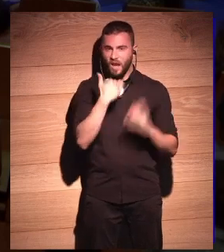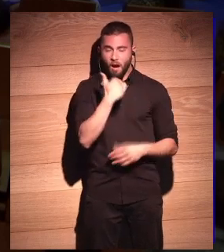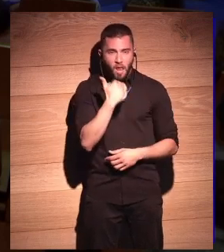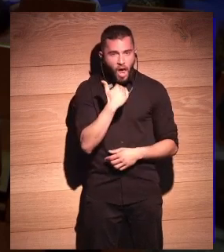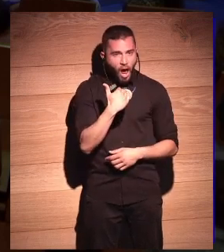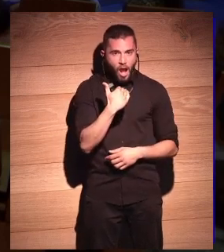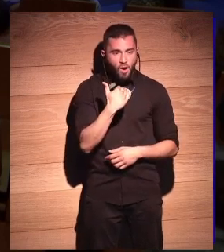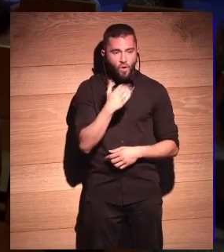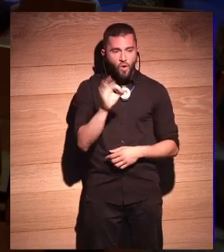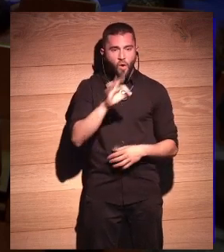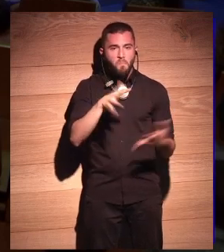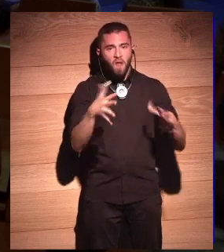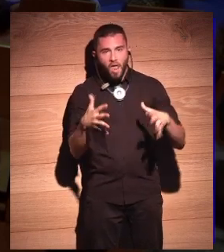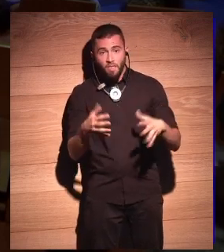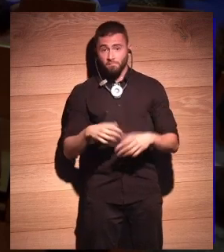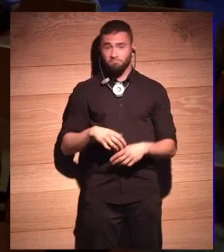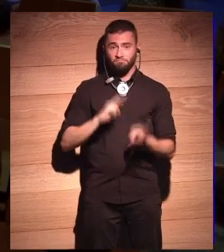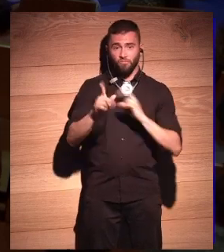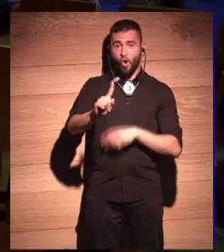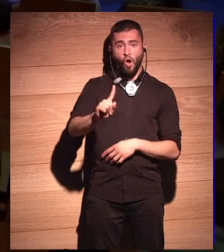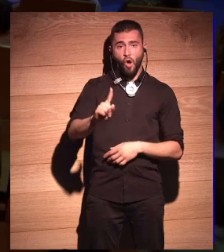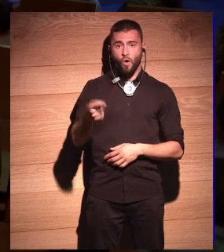the university.